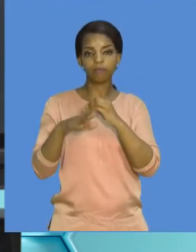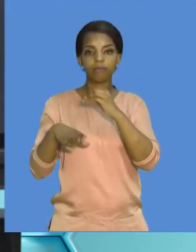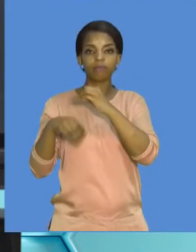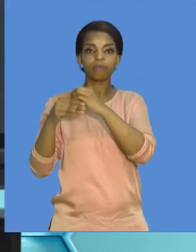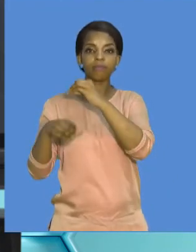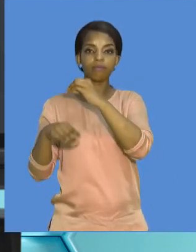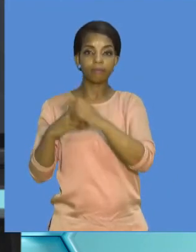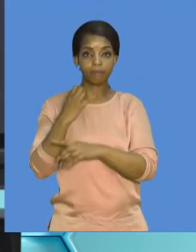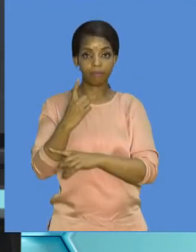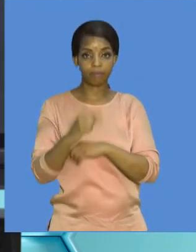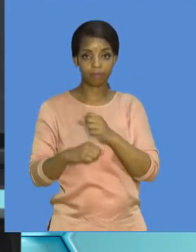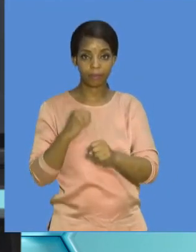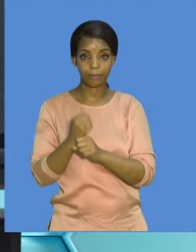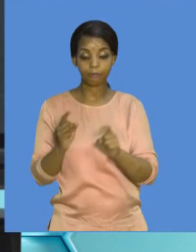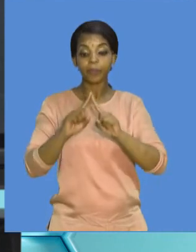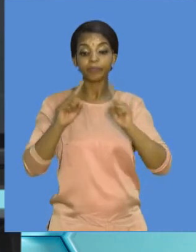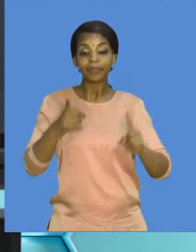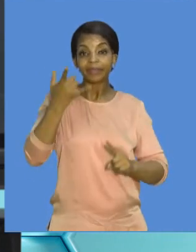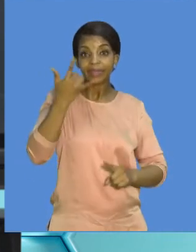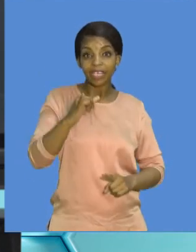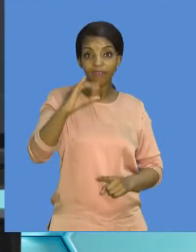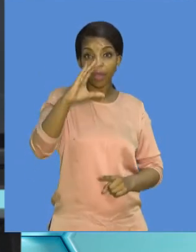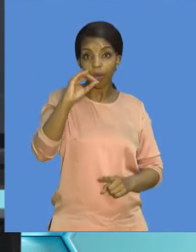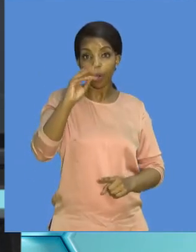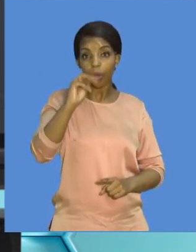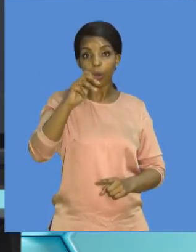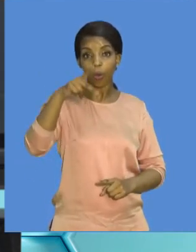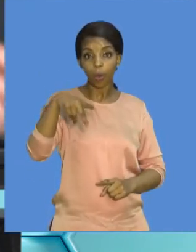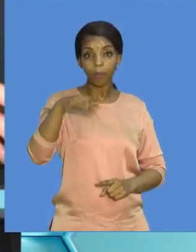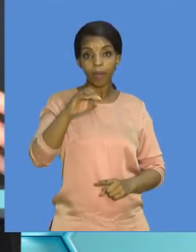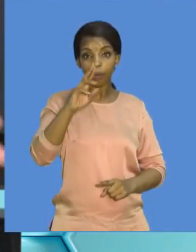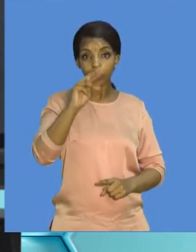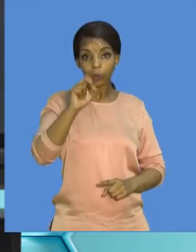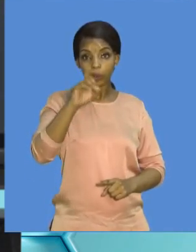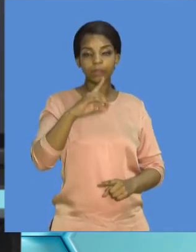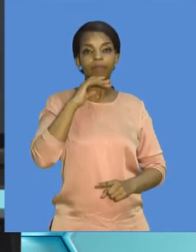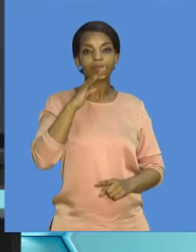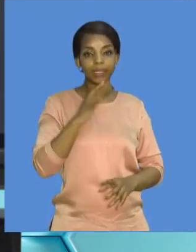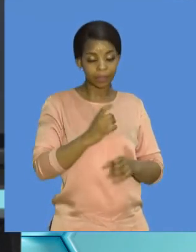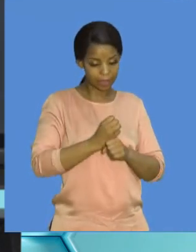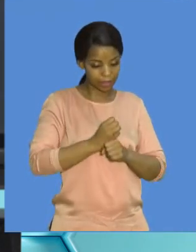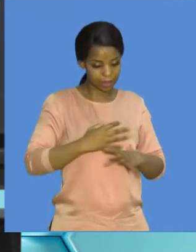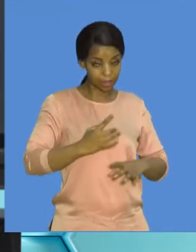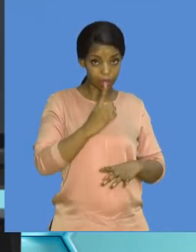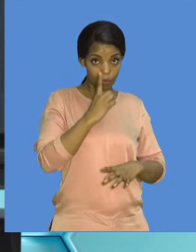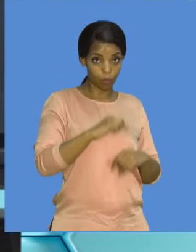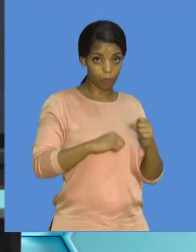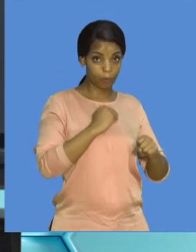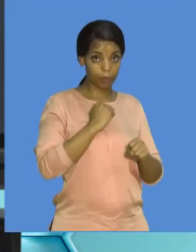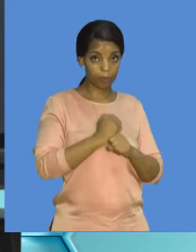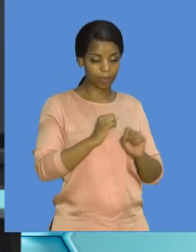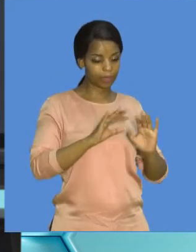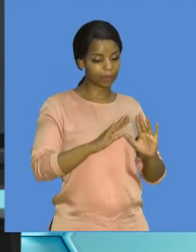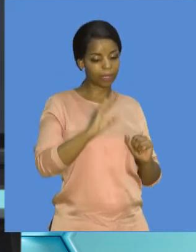be 10% of what you have in the bank at that time. So for the first year, it will be 10% of